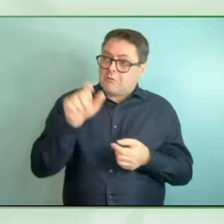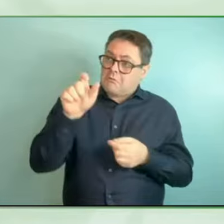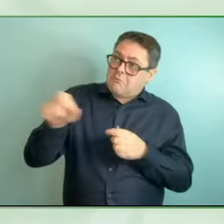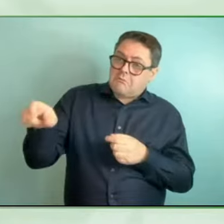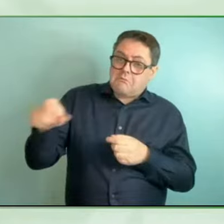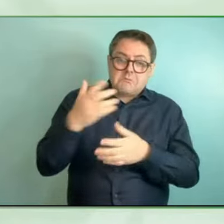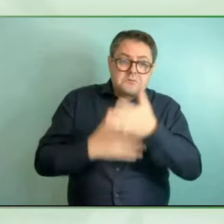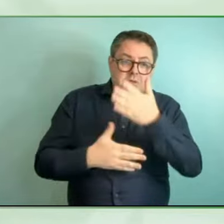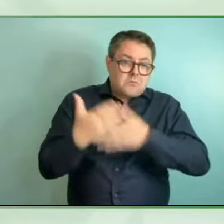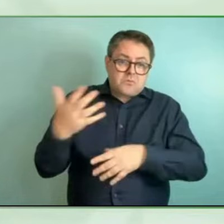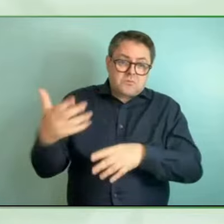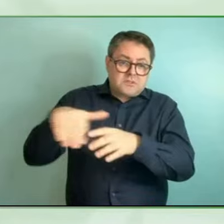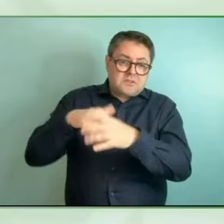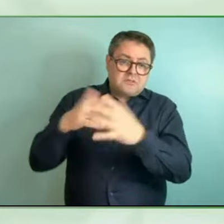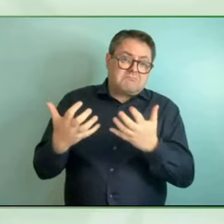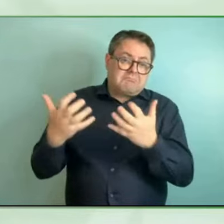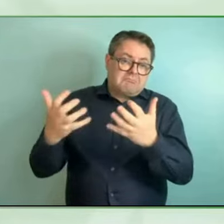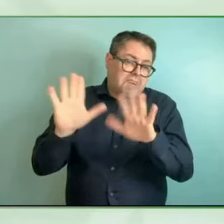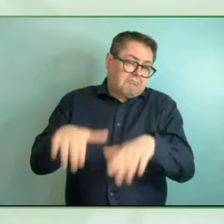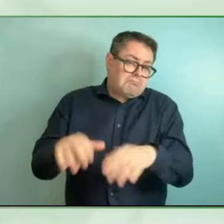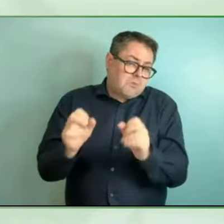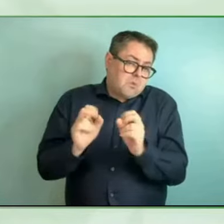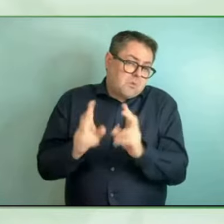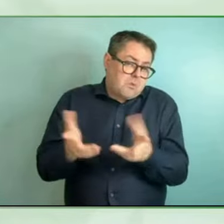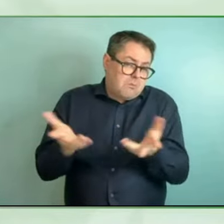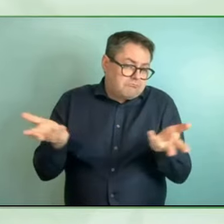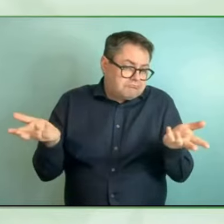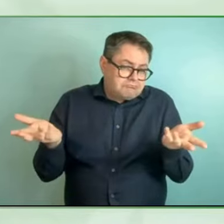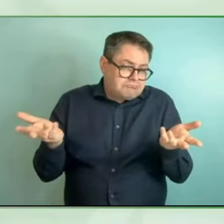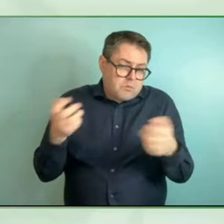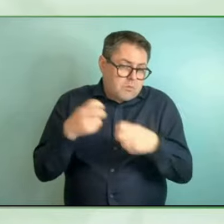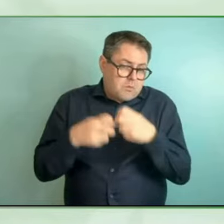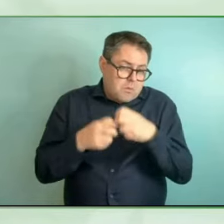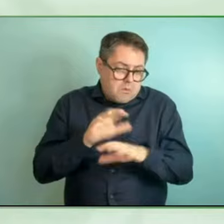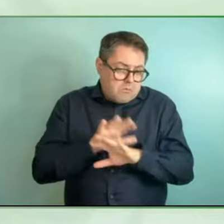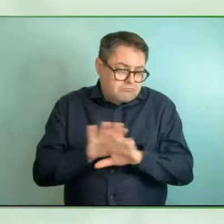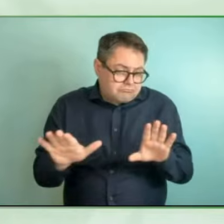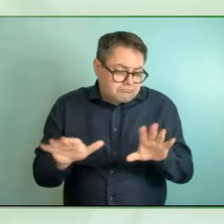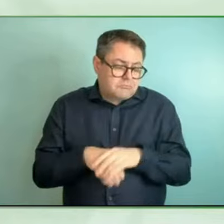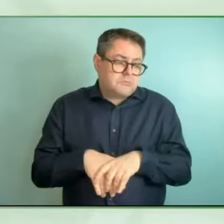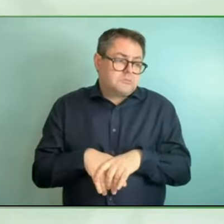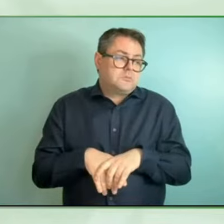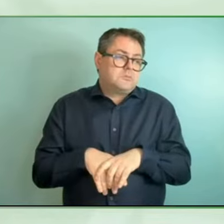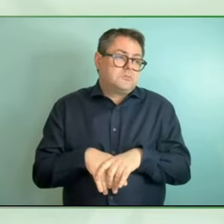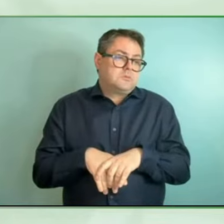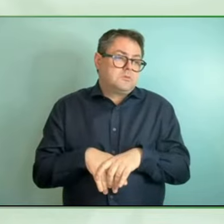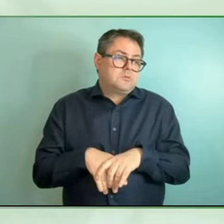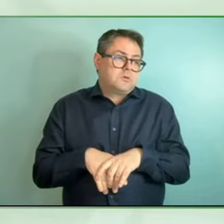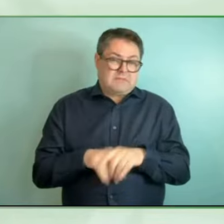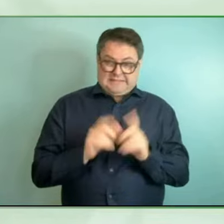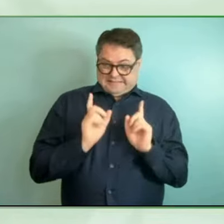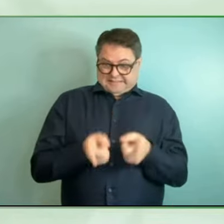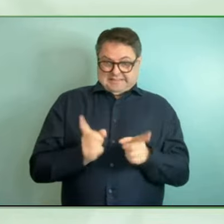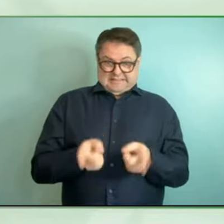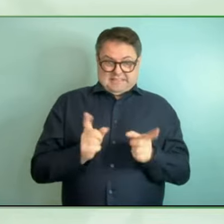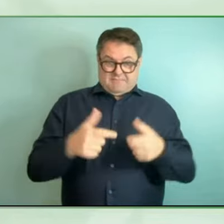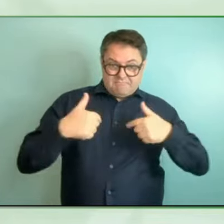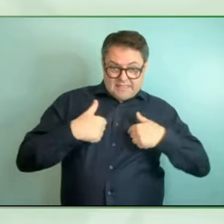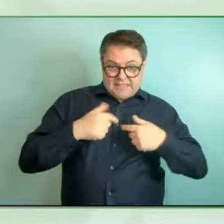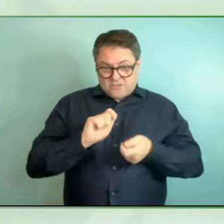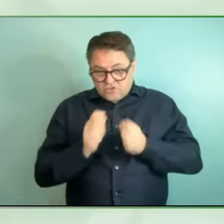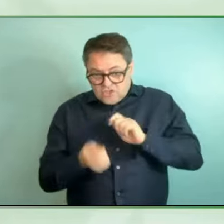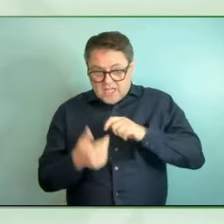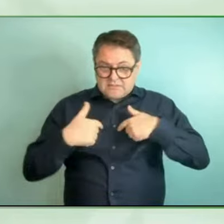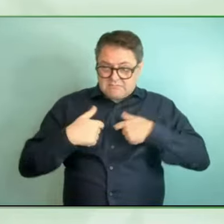disability in the group, there is no problem, but they have to take it as it is, and I don't want to change anything